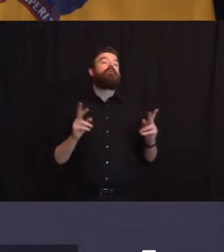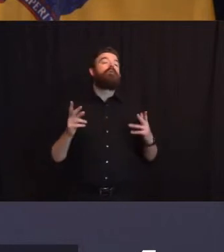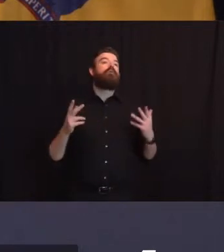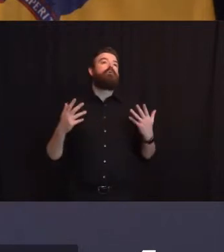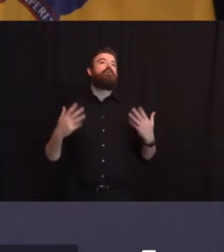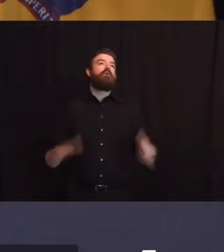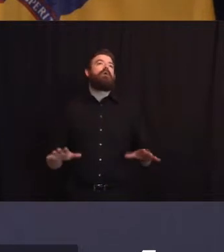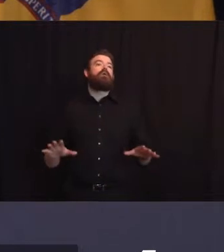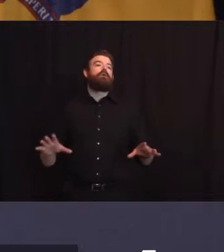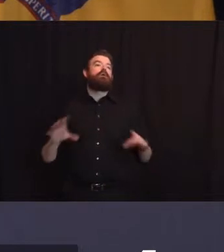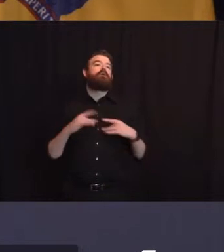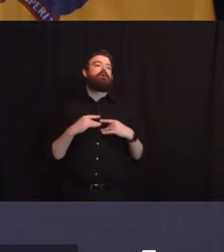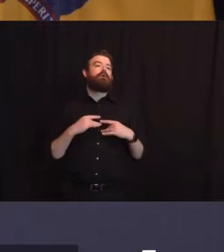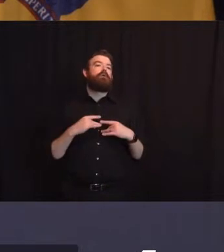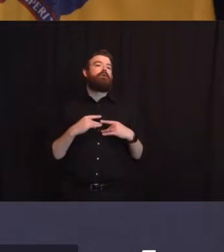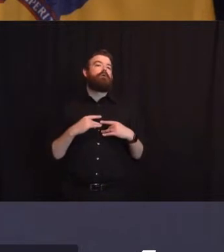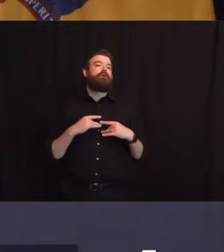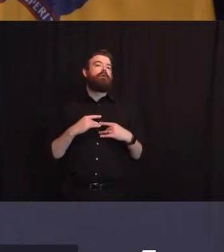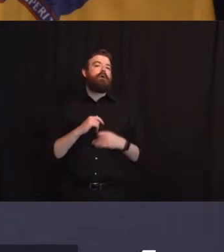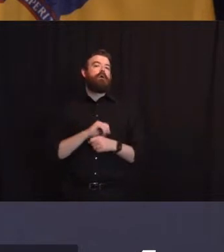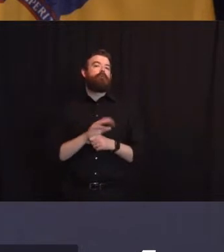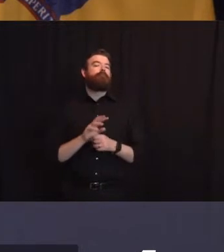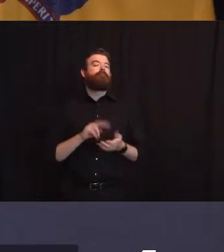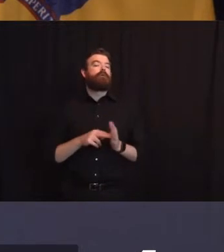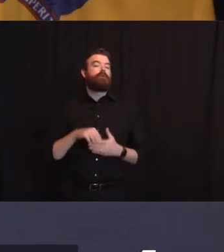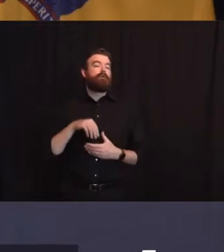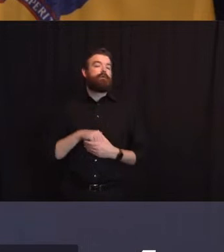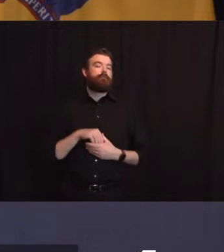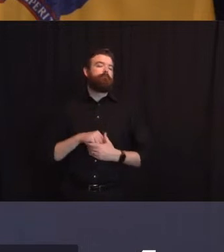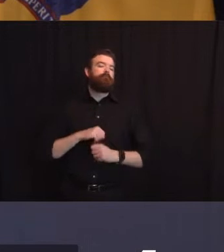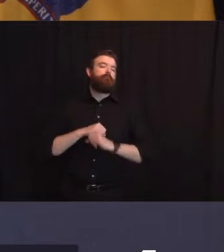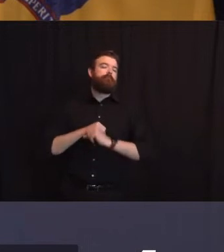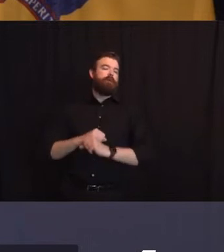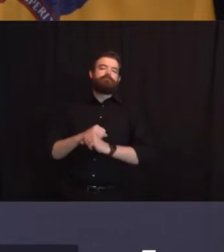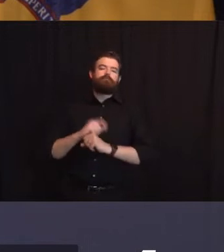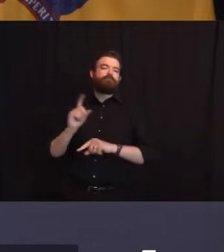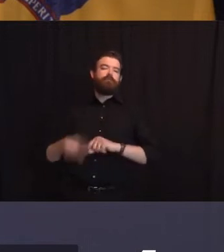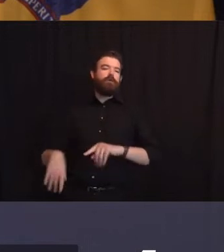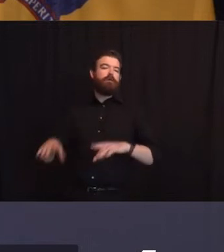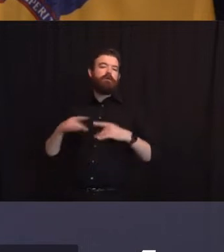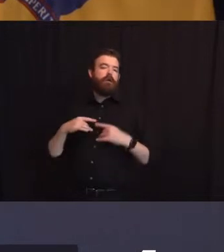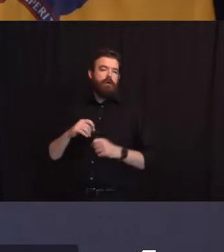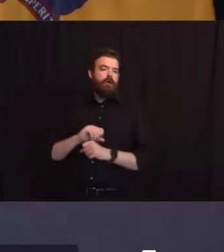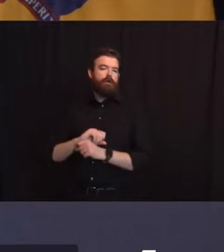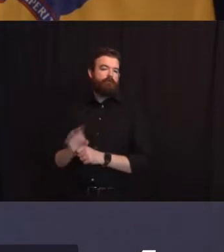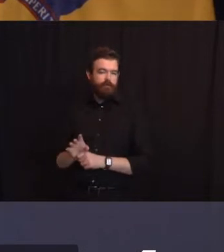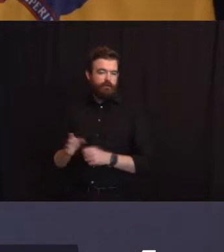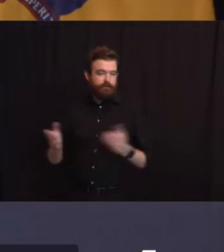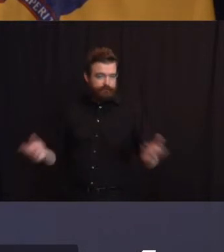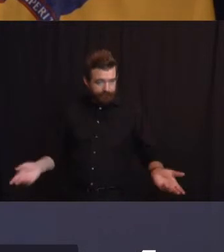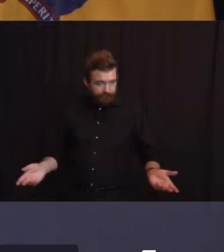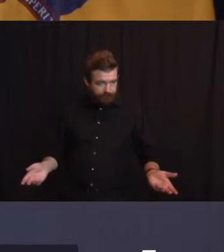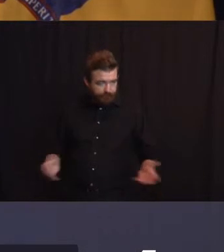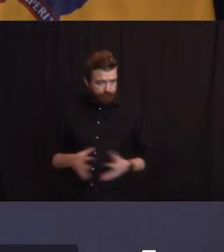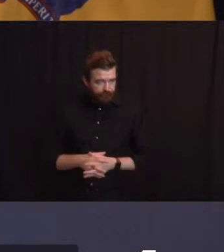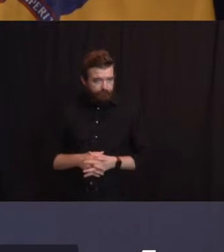and you look at the whole sort of universe and you're trying to get some sense of the community. A little bit longer on the clock,